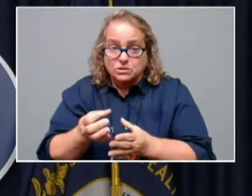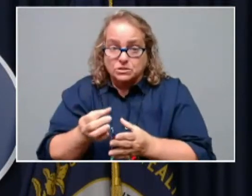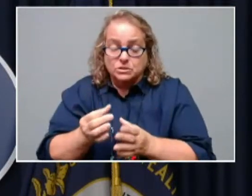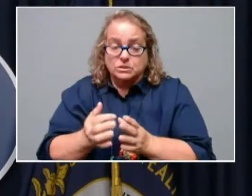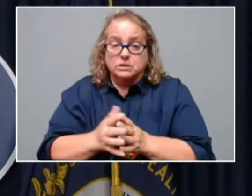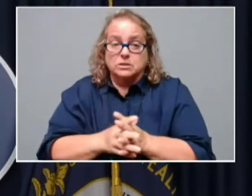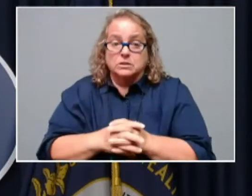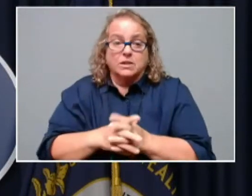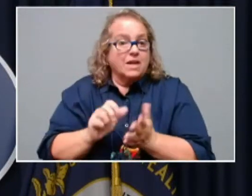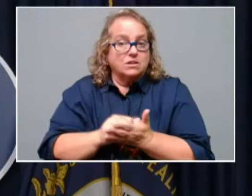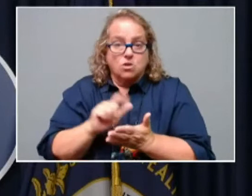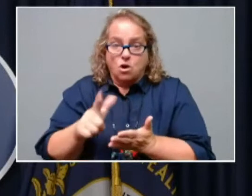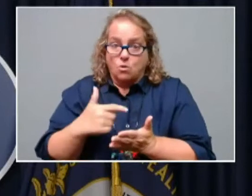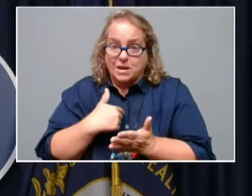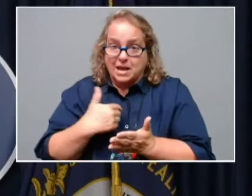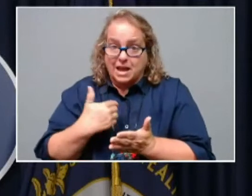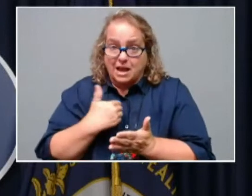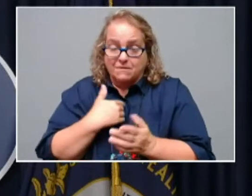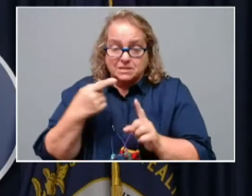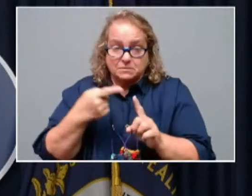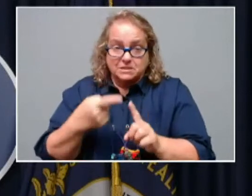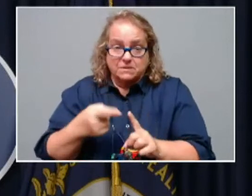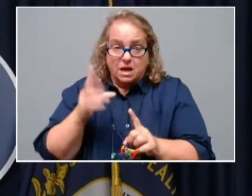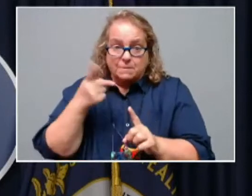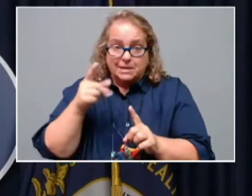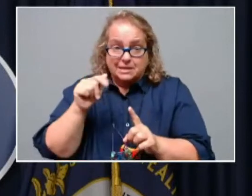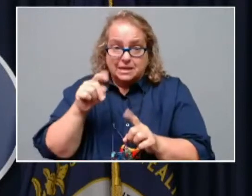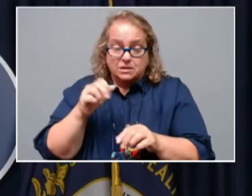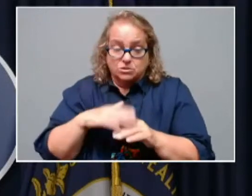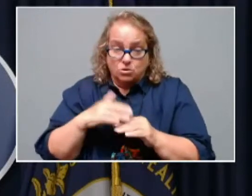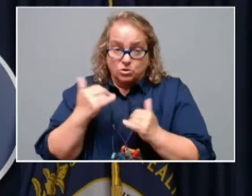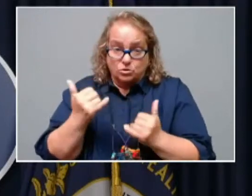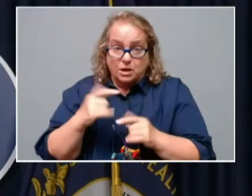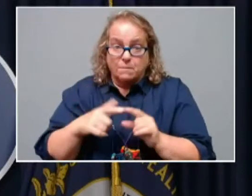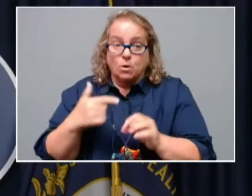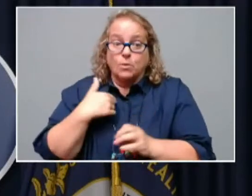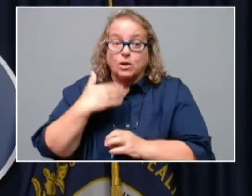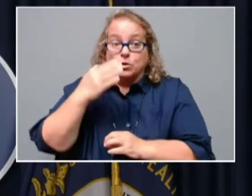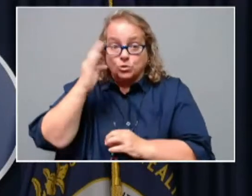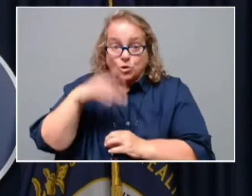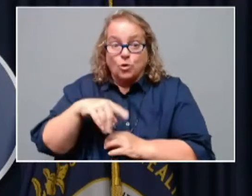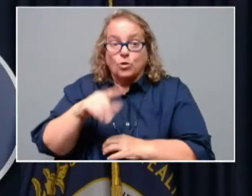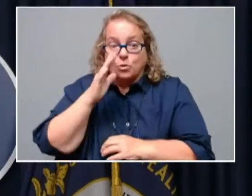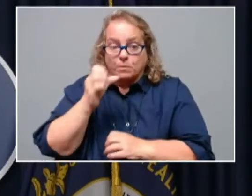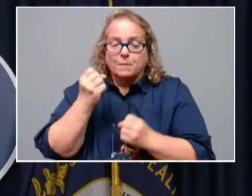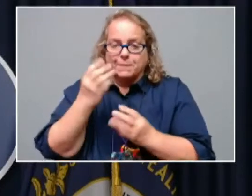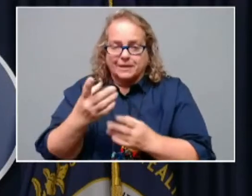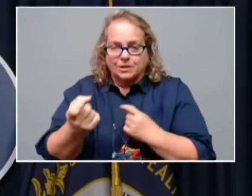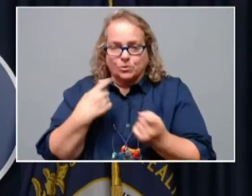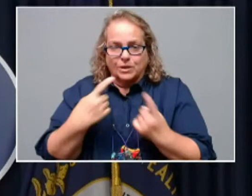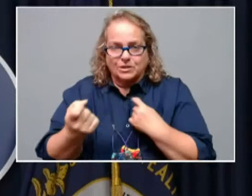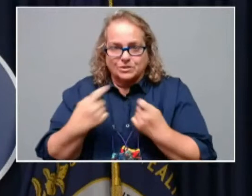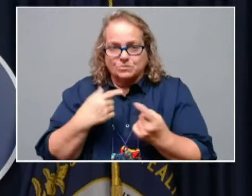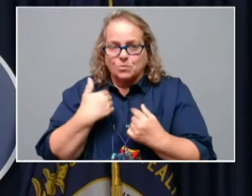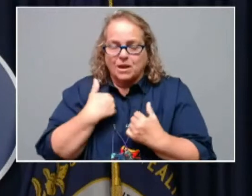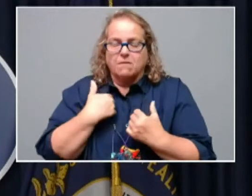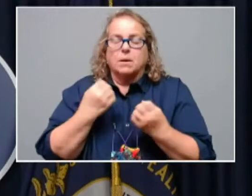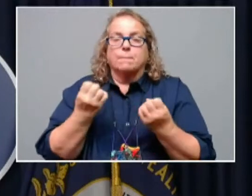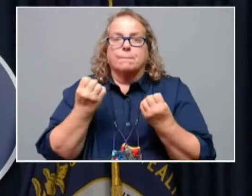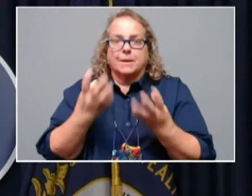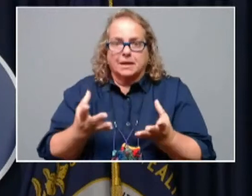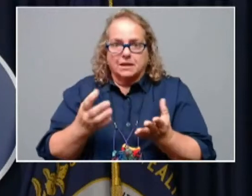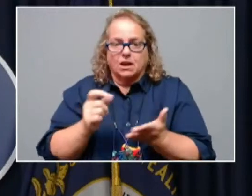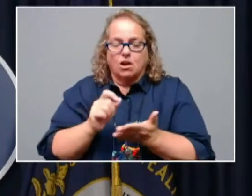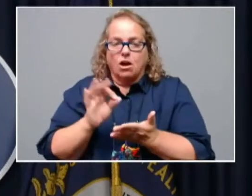that we have, the specific updates on today. But I know that there's going to be a number of questions because we got a ton of journalists here